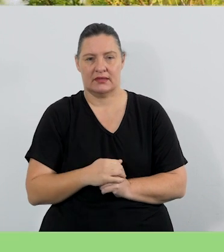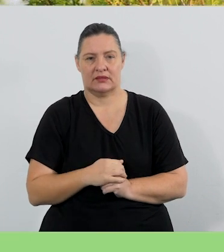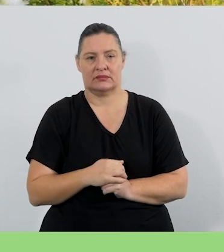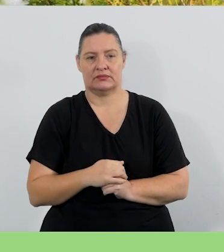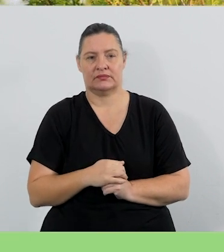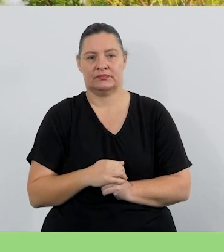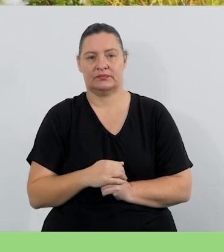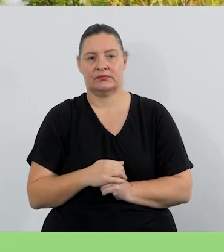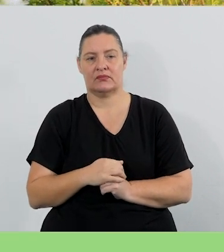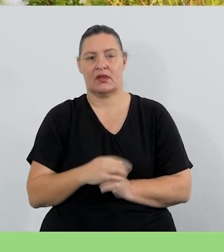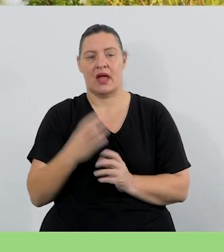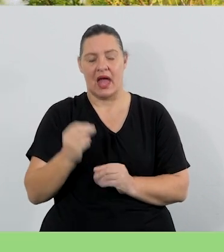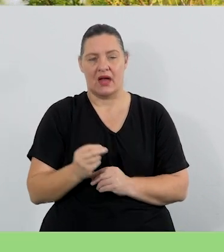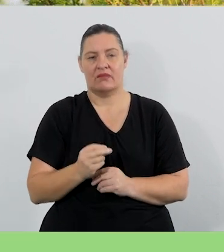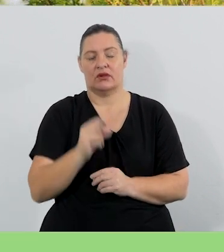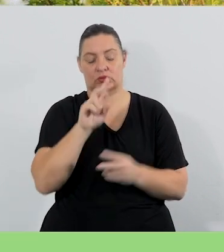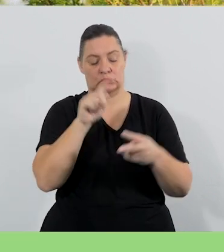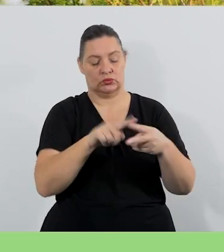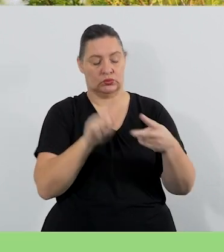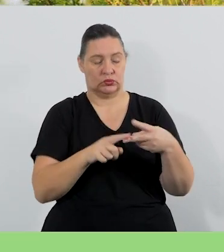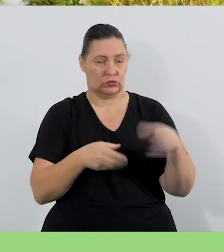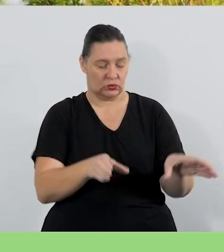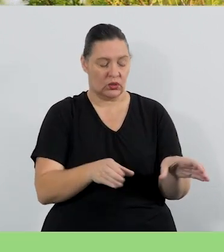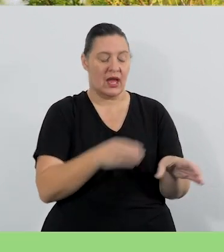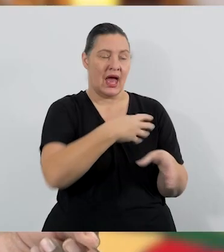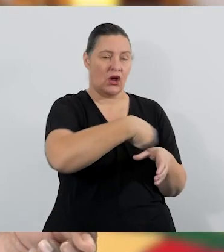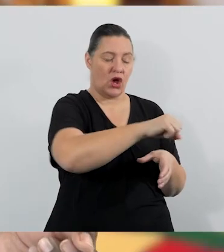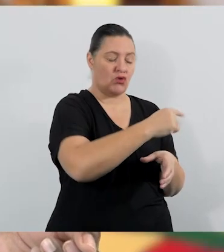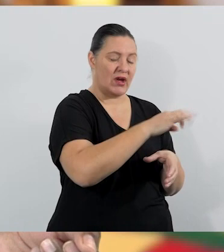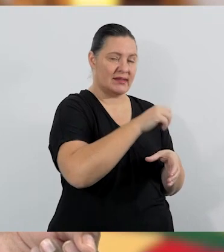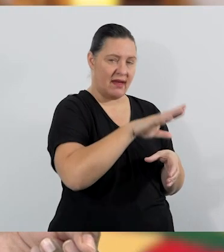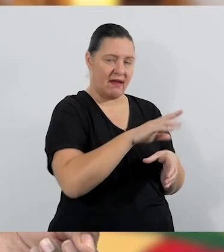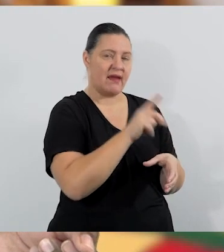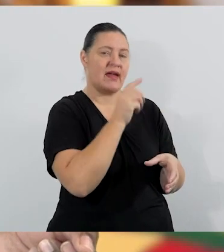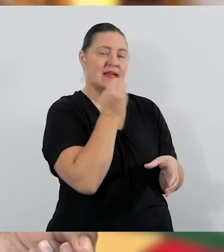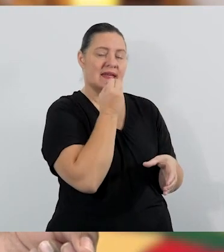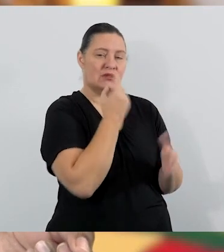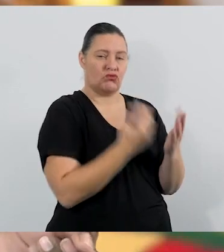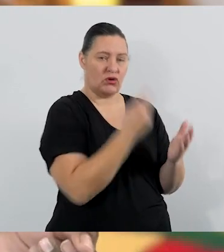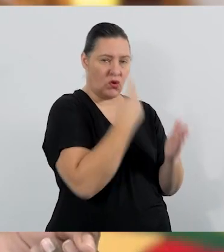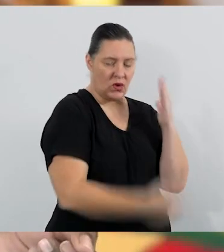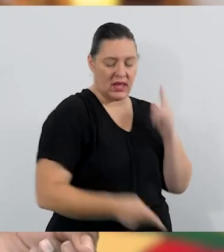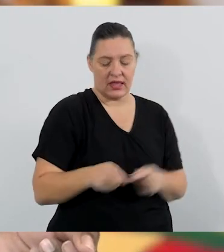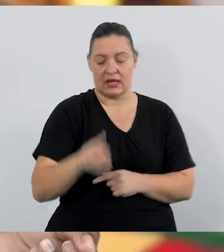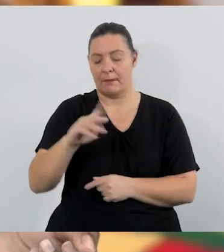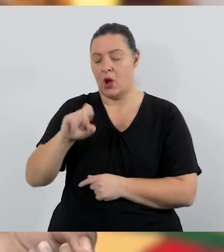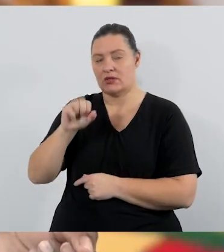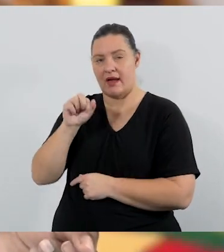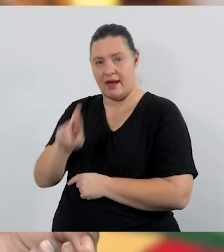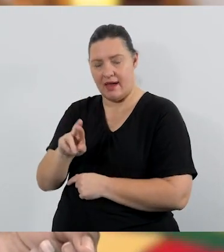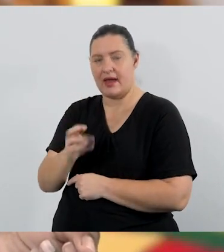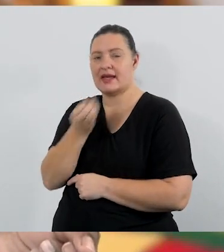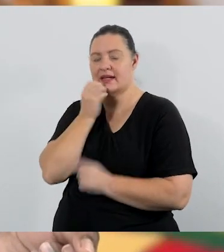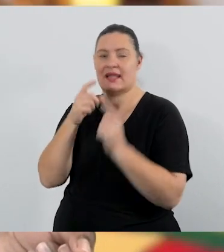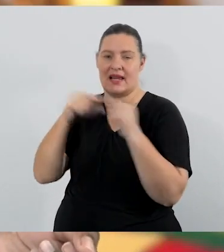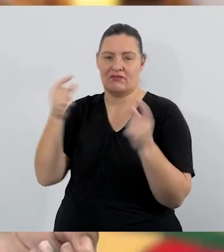browser or a giraffe. So we have two types of herbivores. We have grazers, which eat grass, and then we have browsers, which